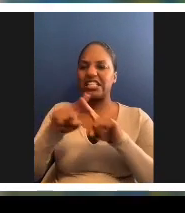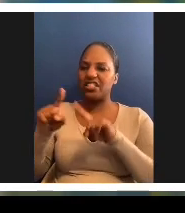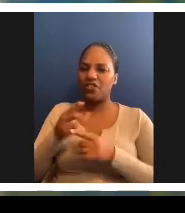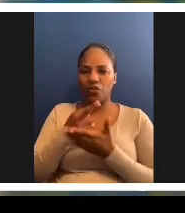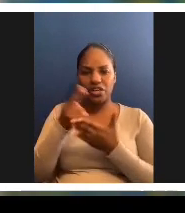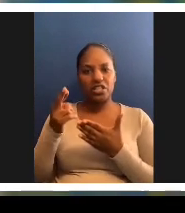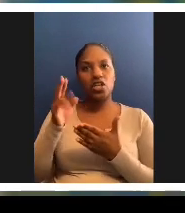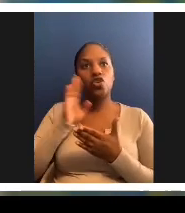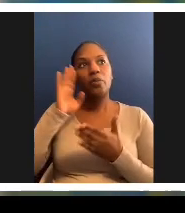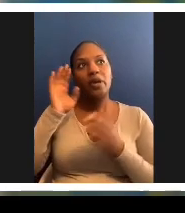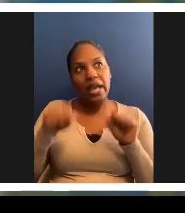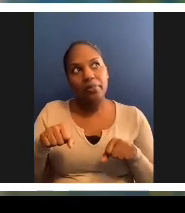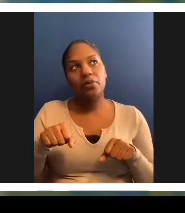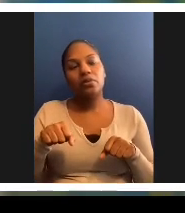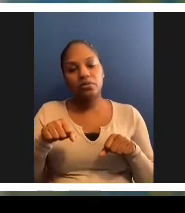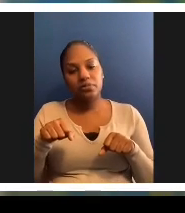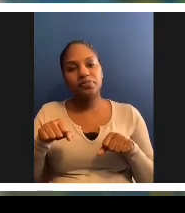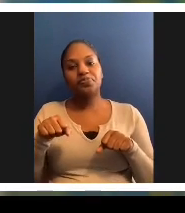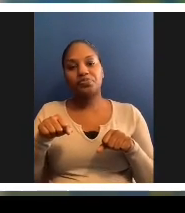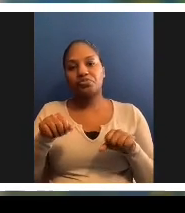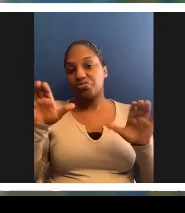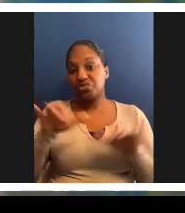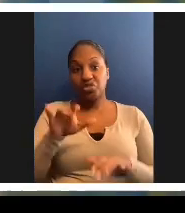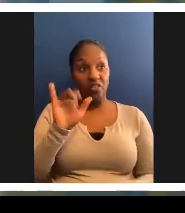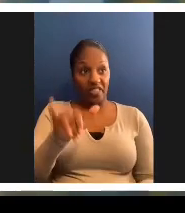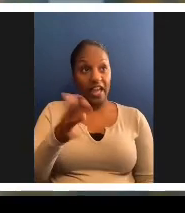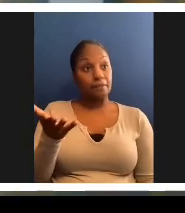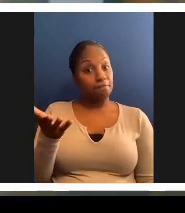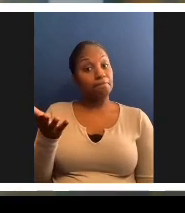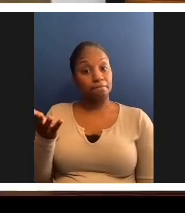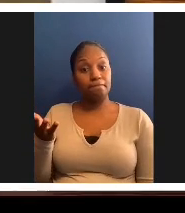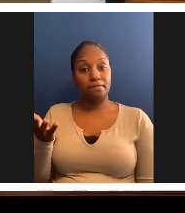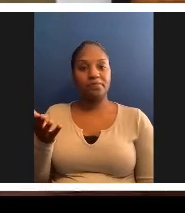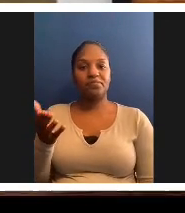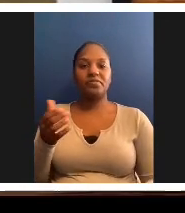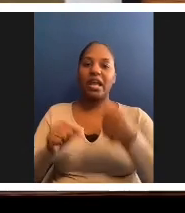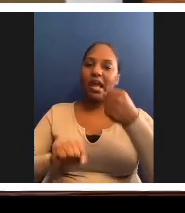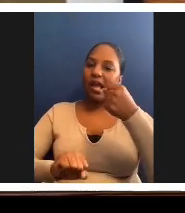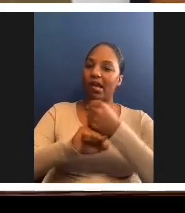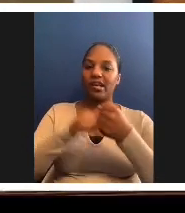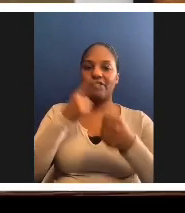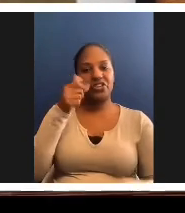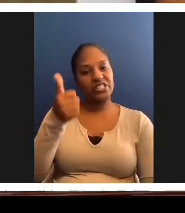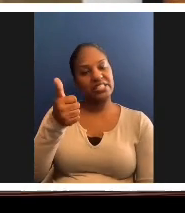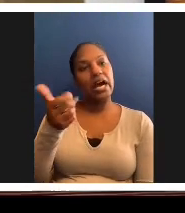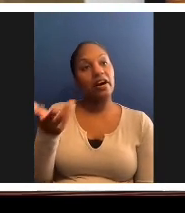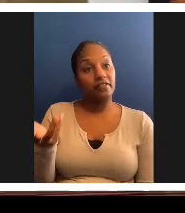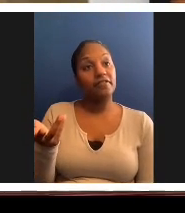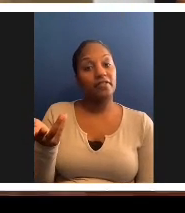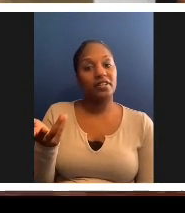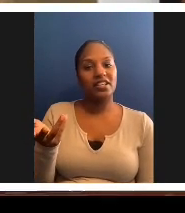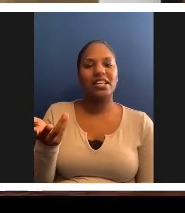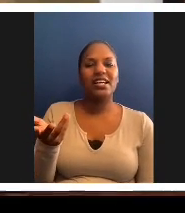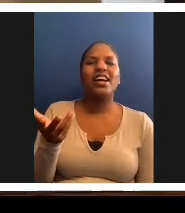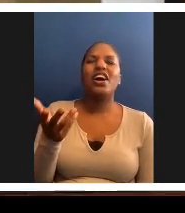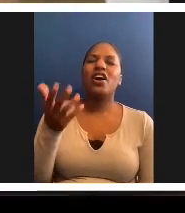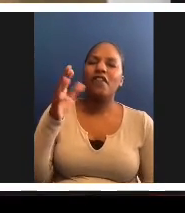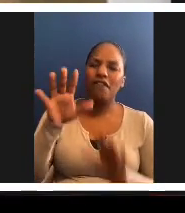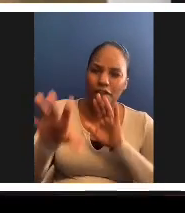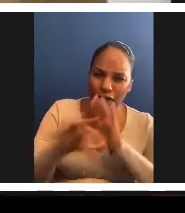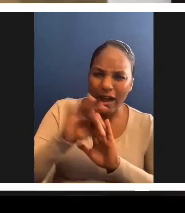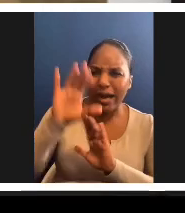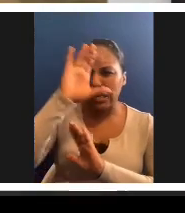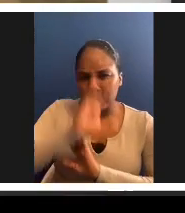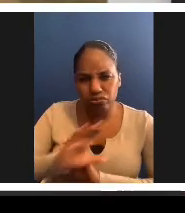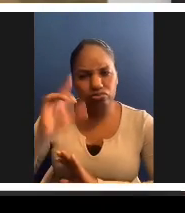be to do just that. Educate yourself. I mean, find out what resources are